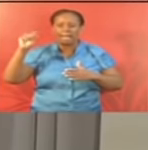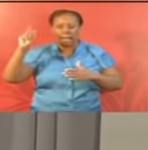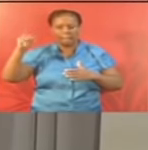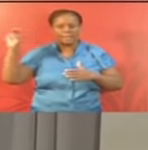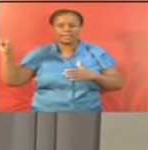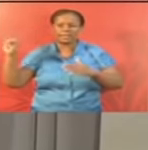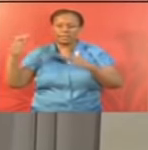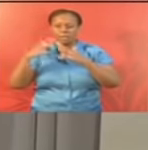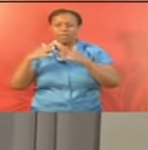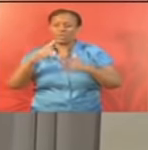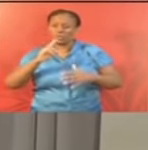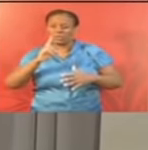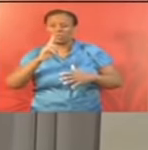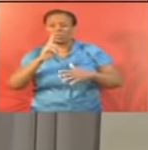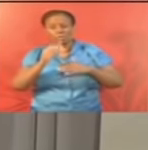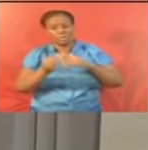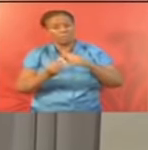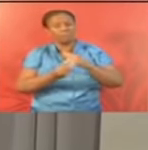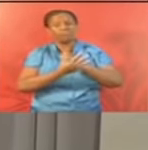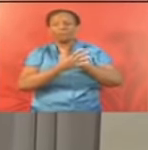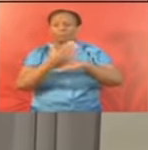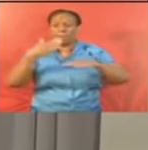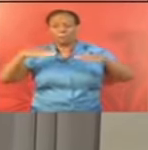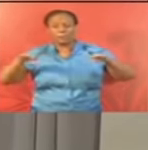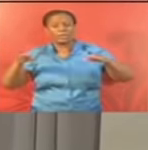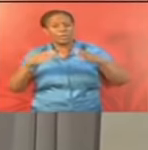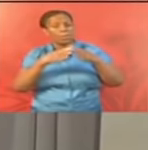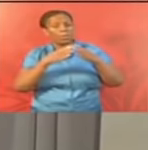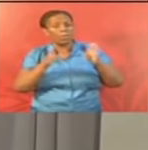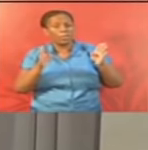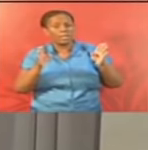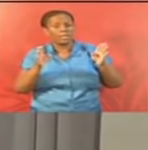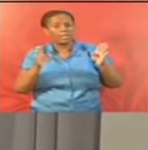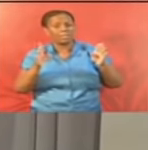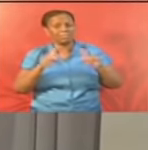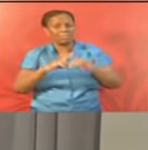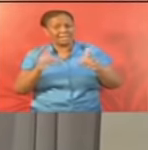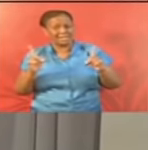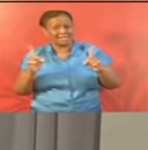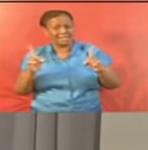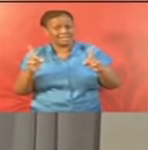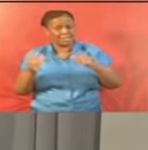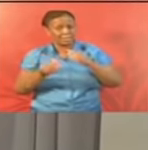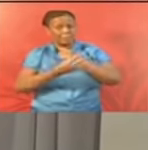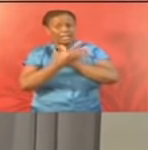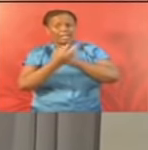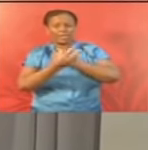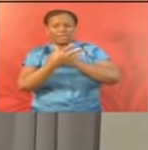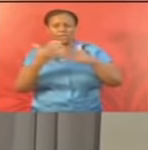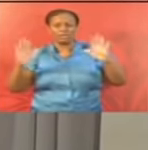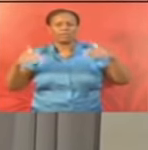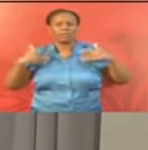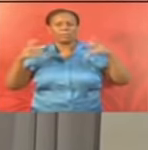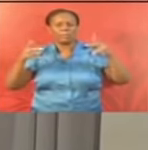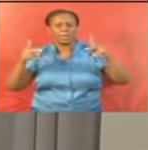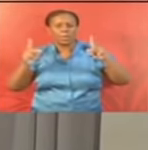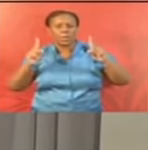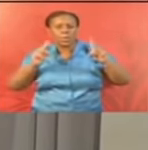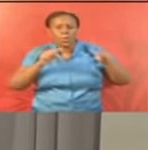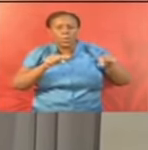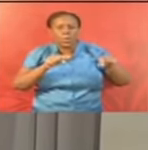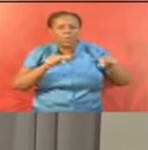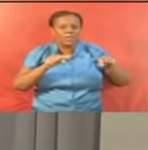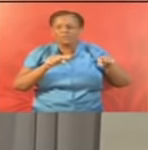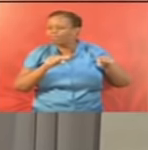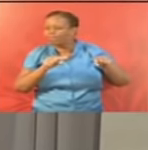is that after the beaches, the young people go to their underground parties, they go home, they consume alcohol,